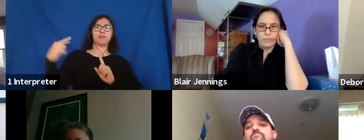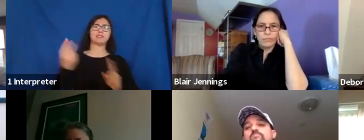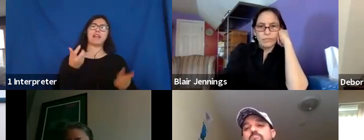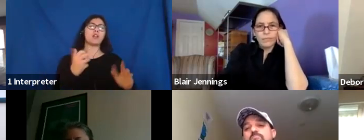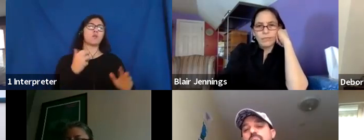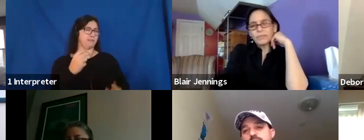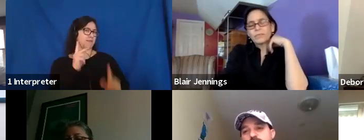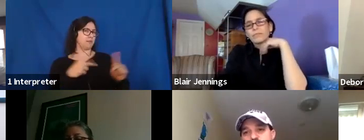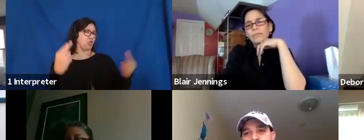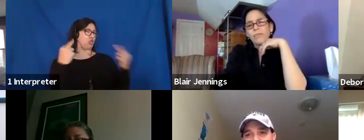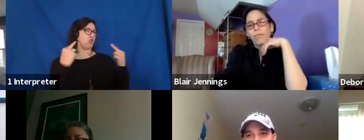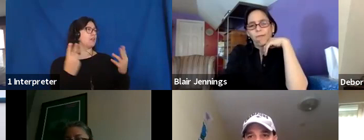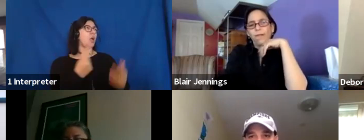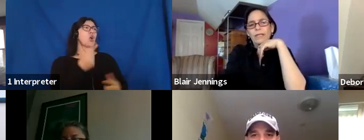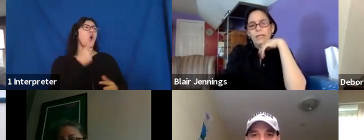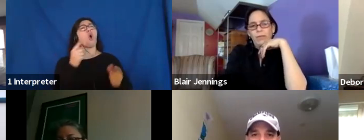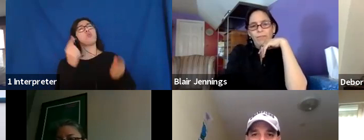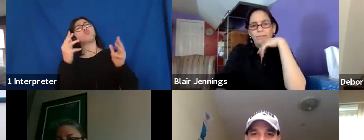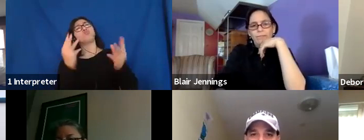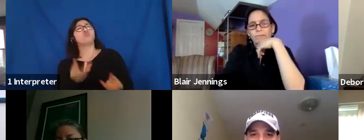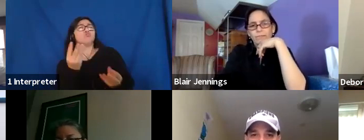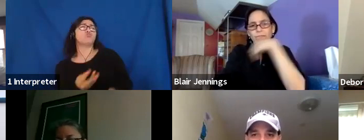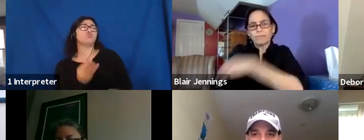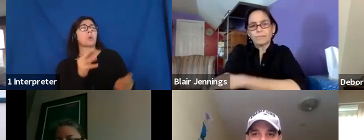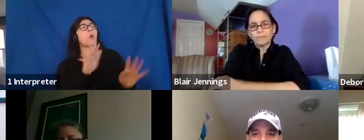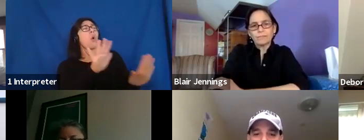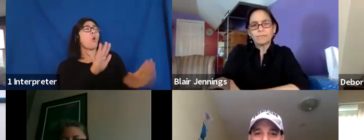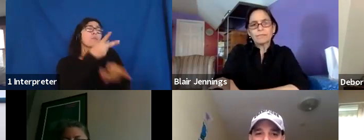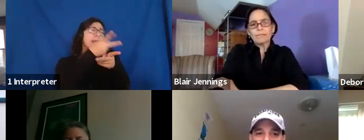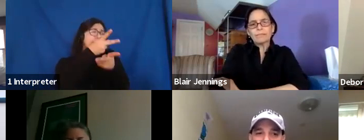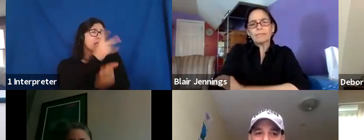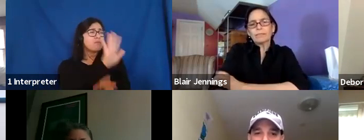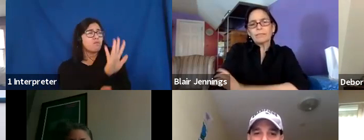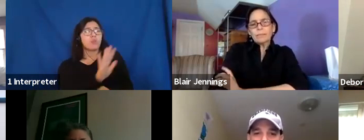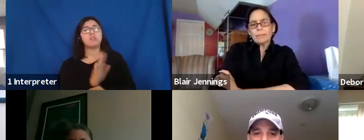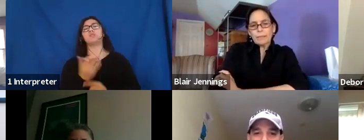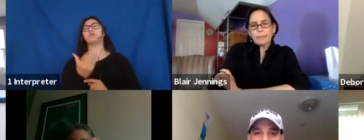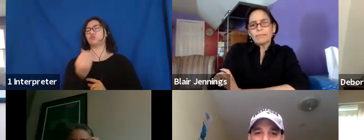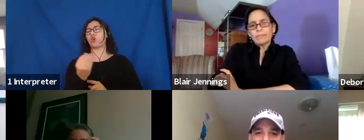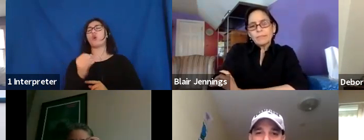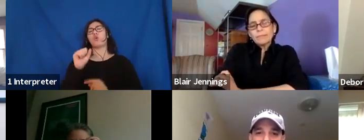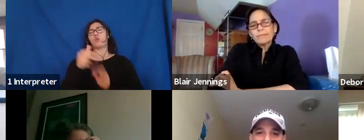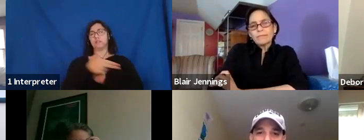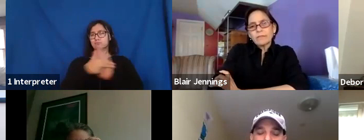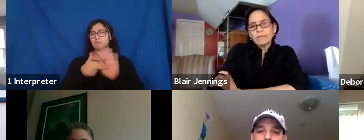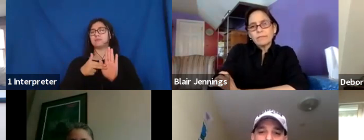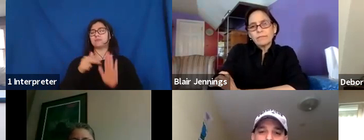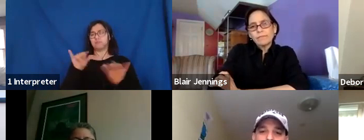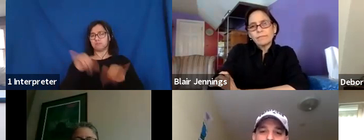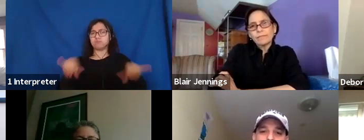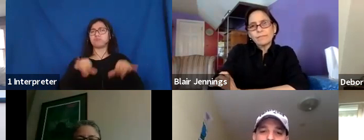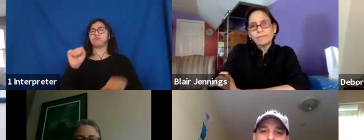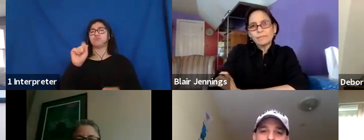So stereotype threat is when you feel like you have to like prove something to make people respect you or see you as an